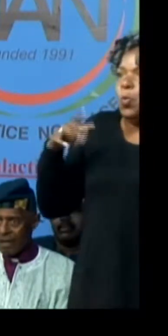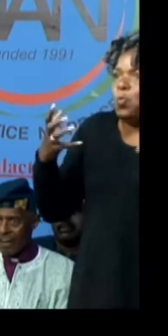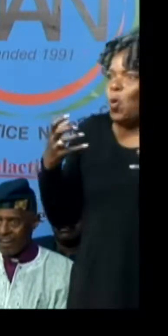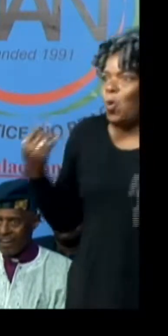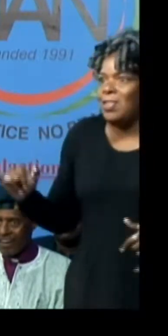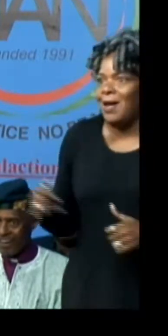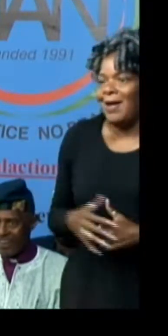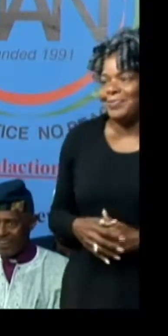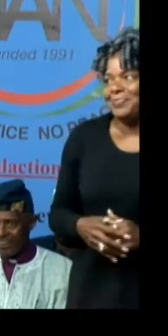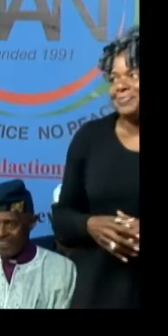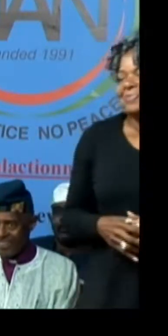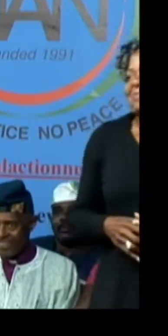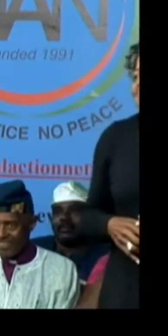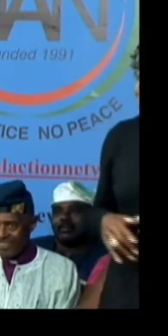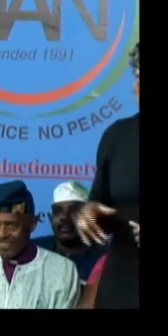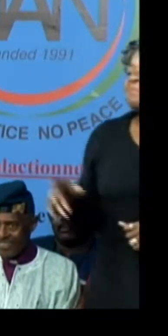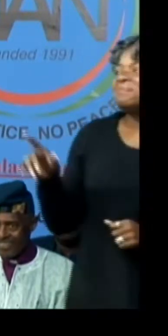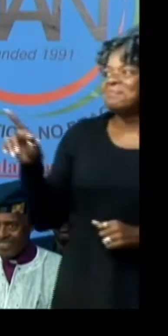that was...